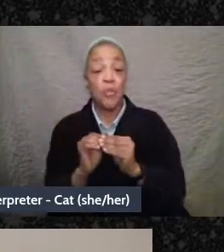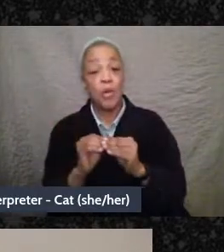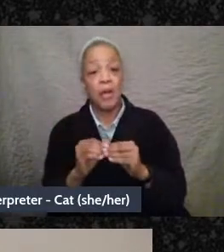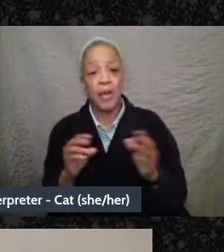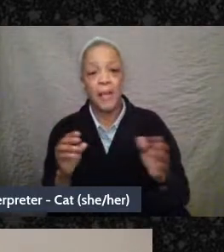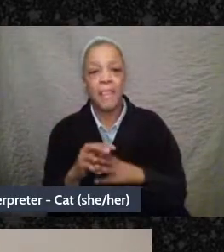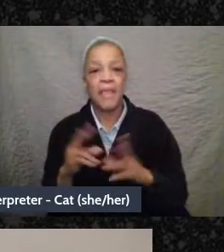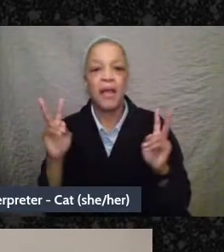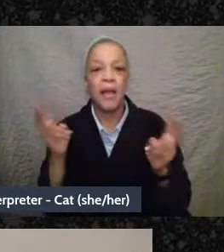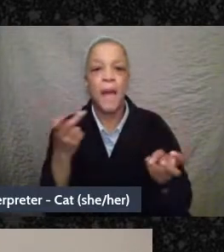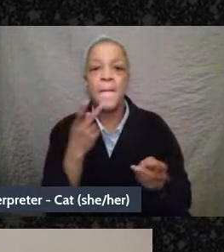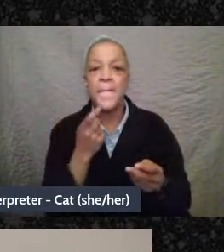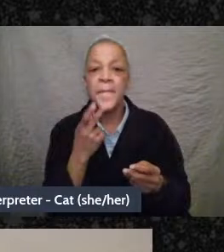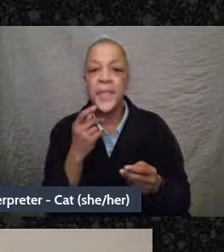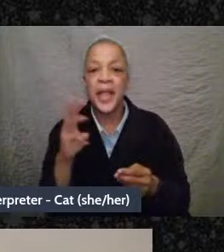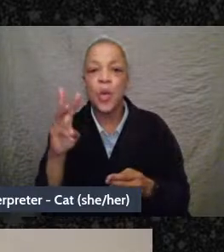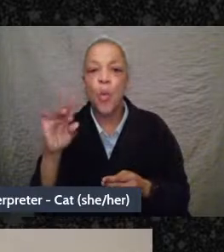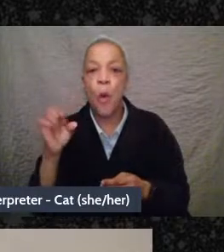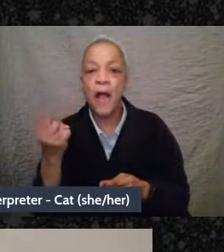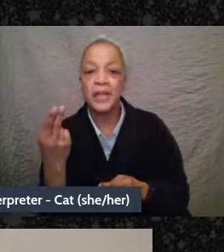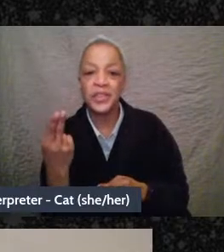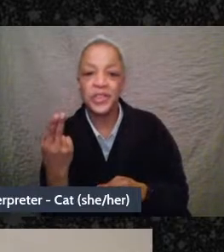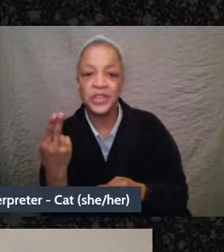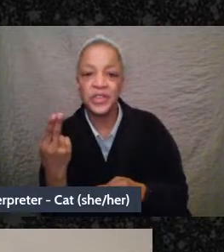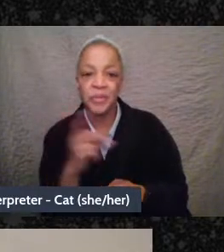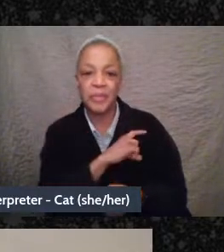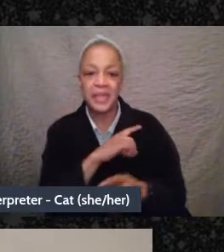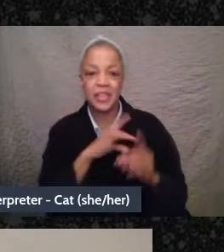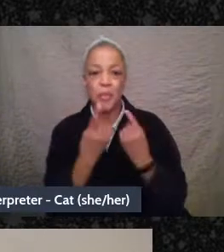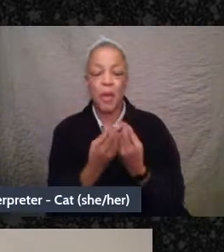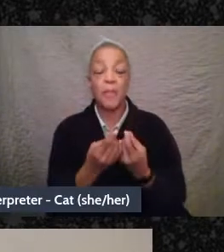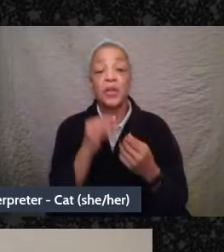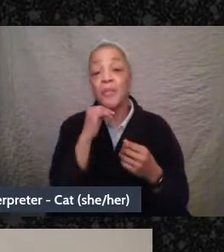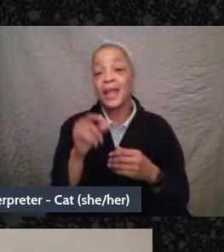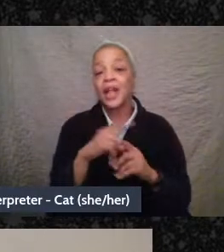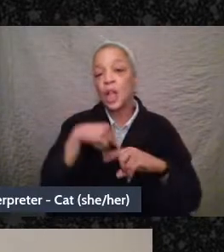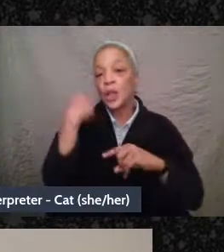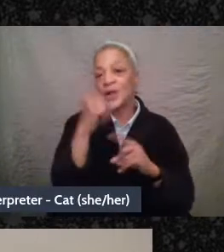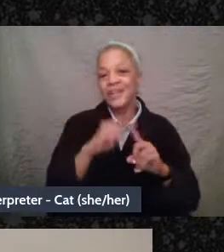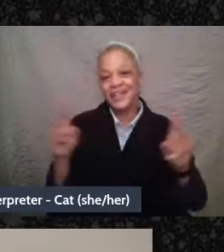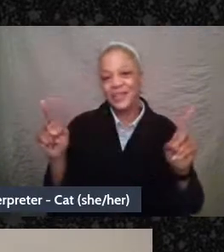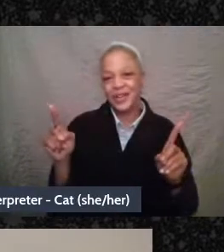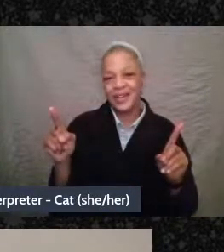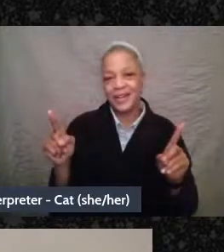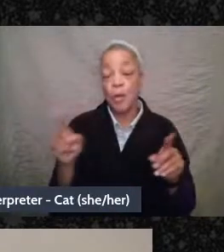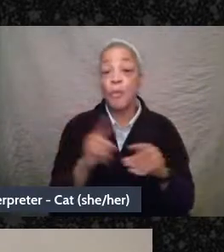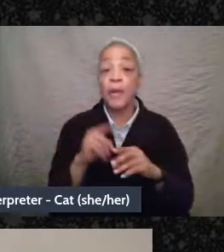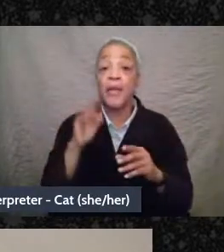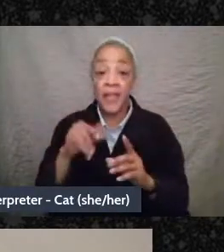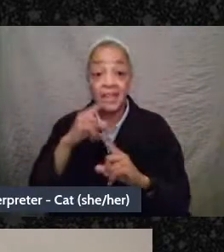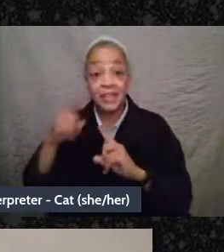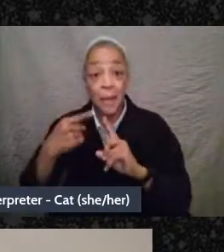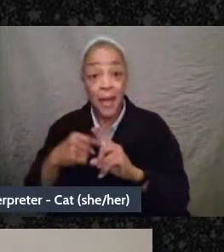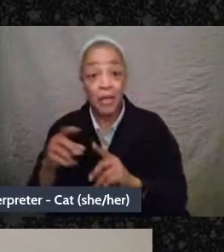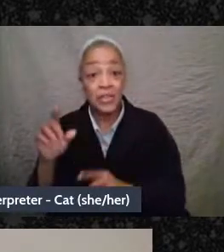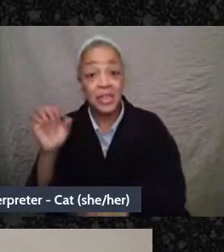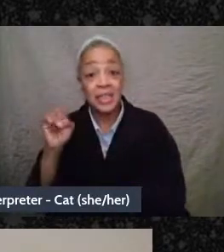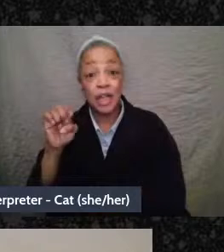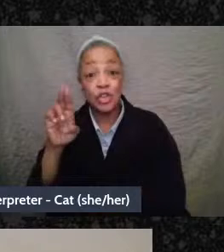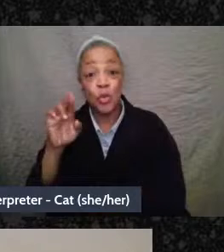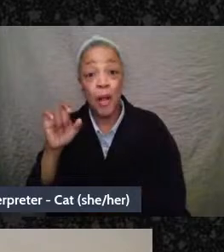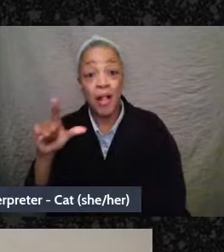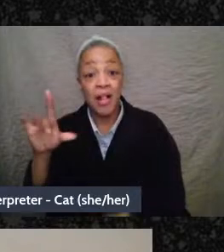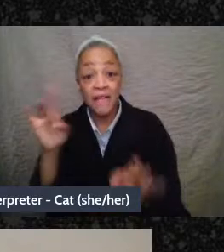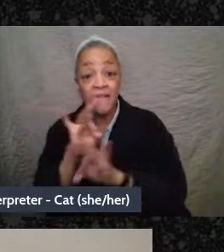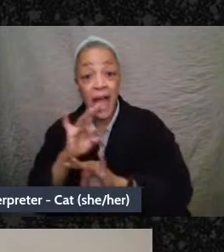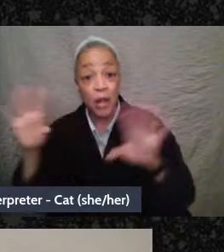wash a police department into looking like it's not an institution that's actually about sexual violence, that is inherently sexually violent.